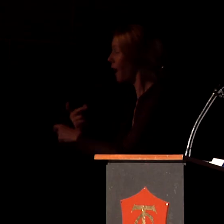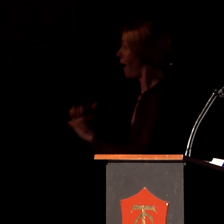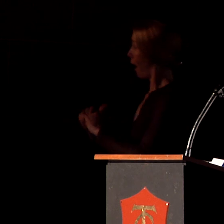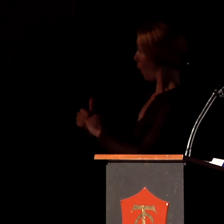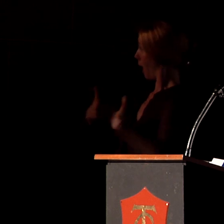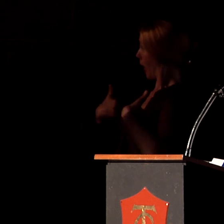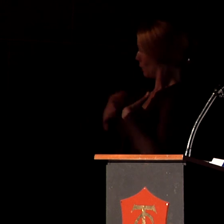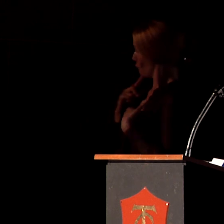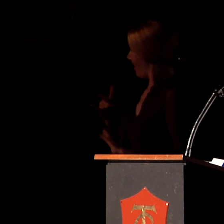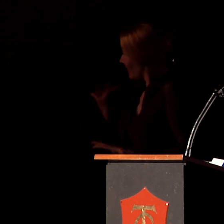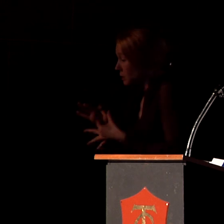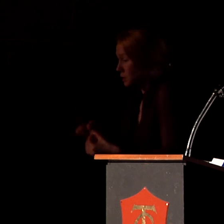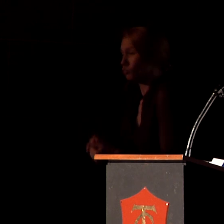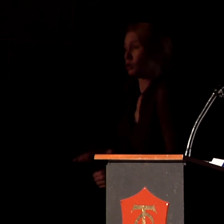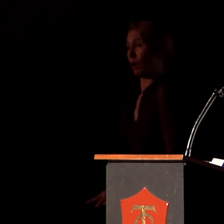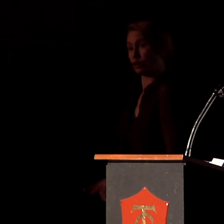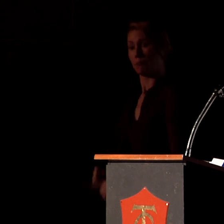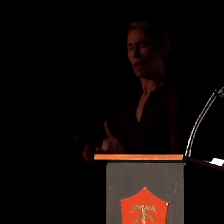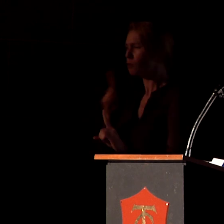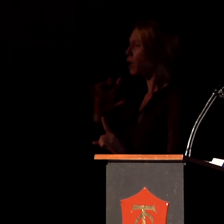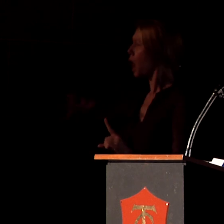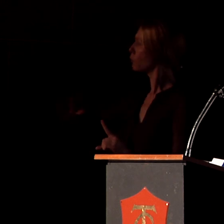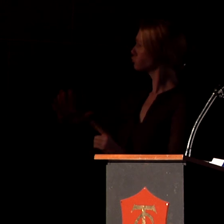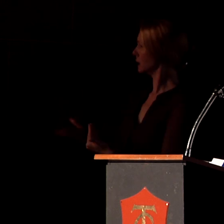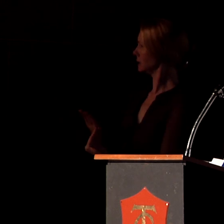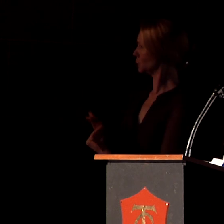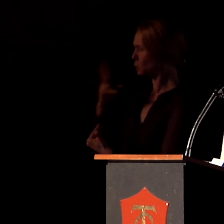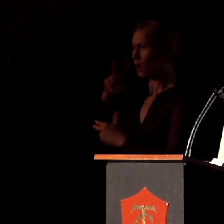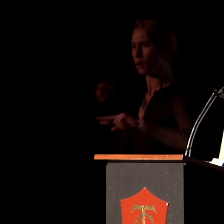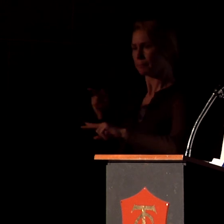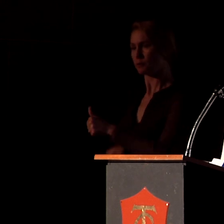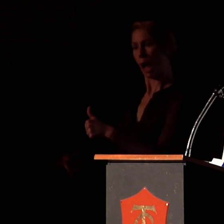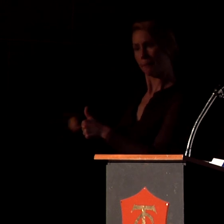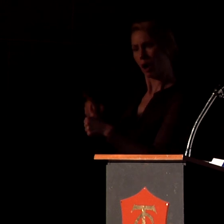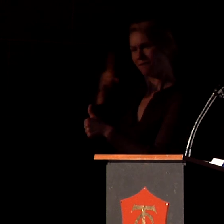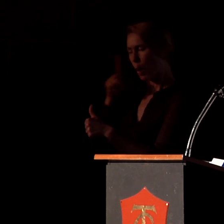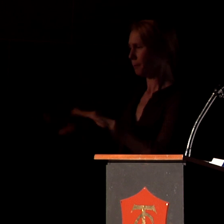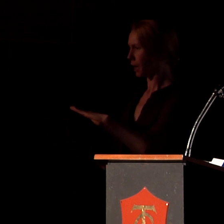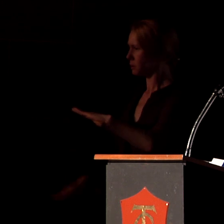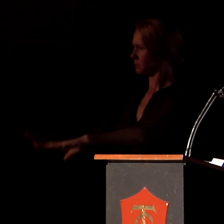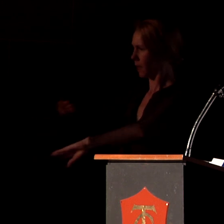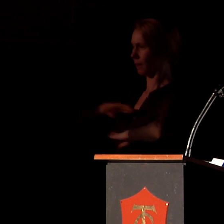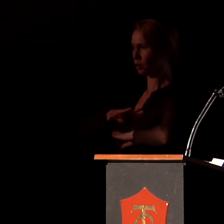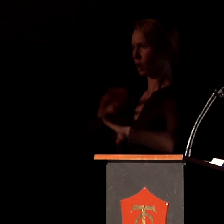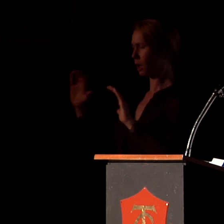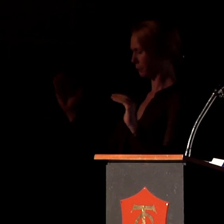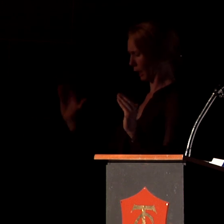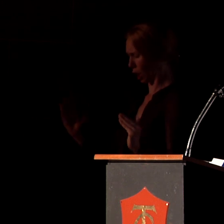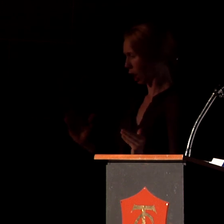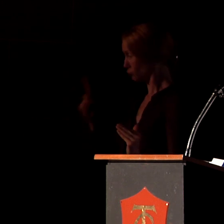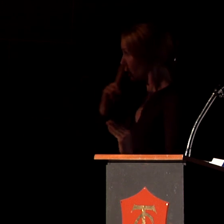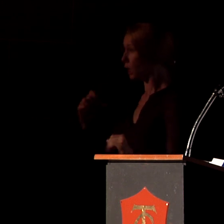actually feels about these stressors, but it's relatively easy to look at the primary components of basic satisfaction in a comparative manner, and we get some